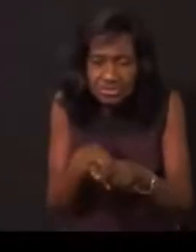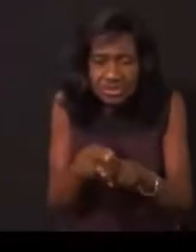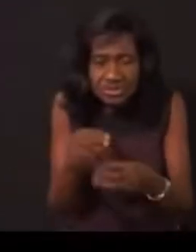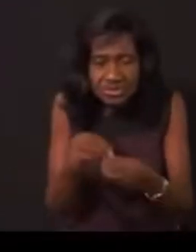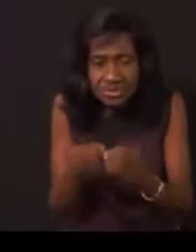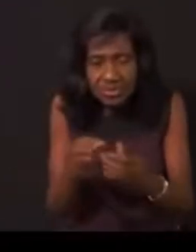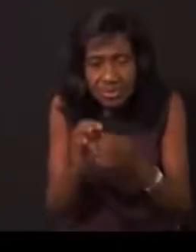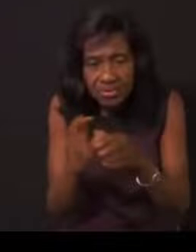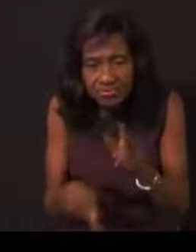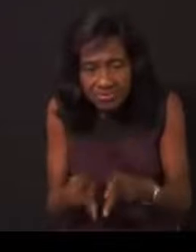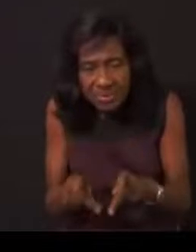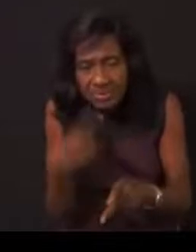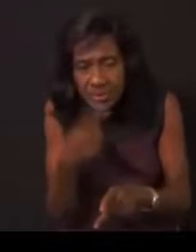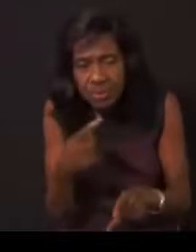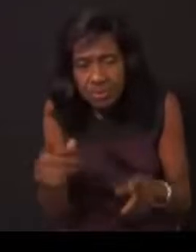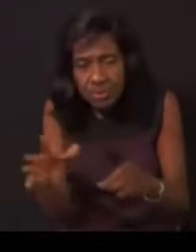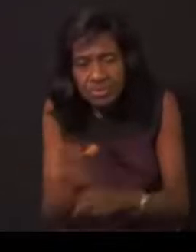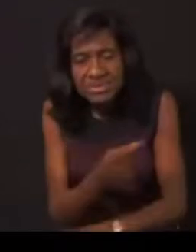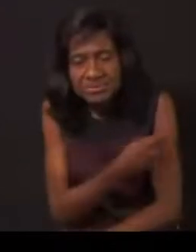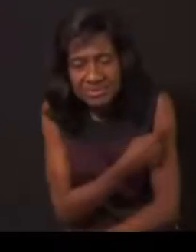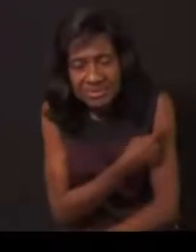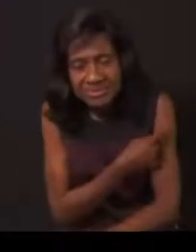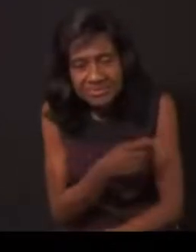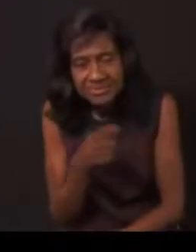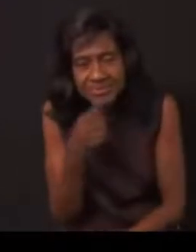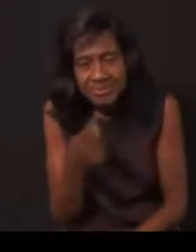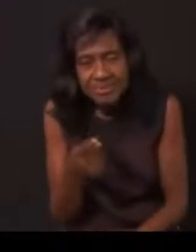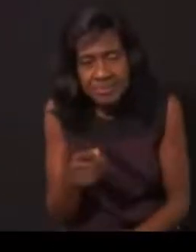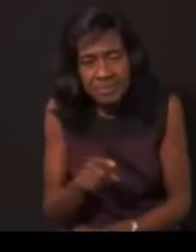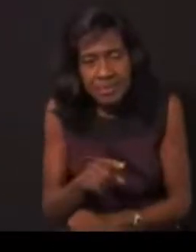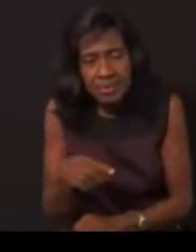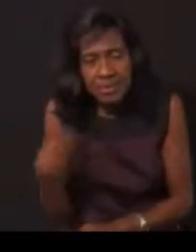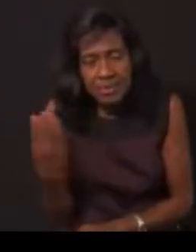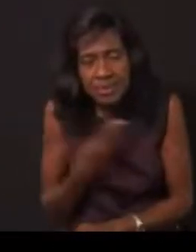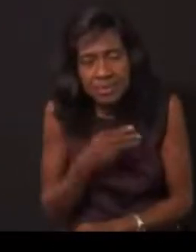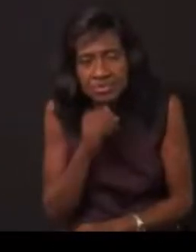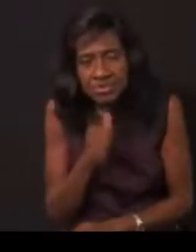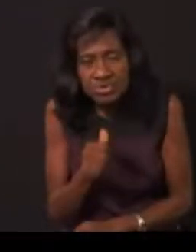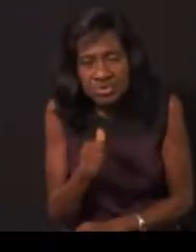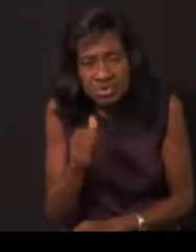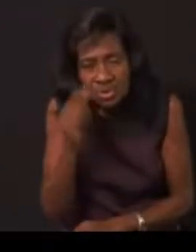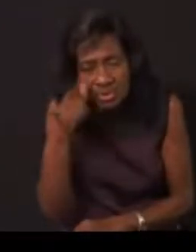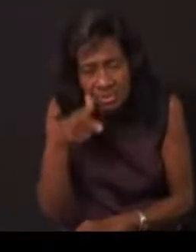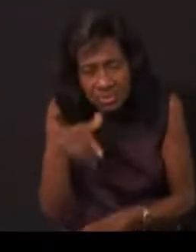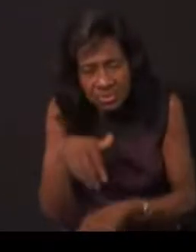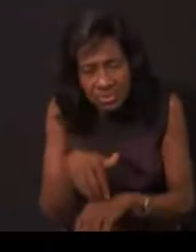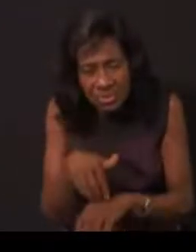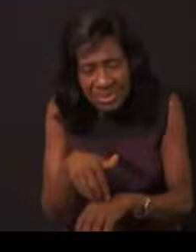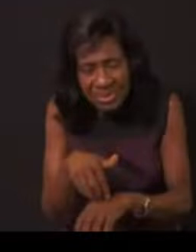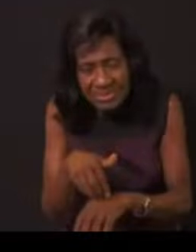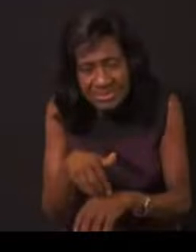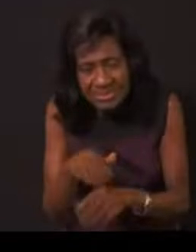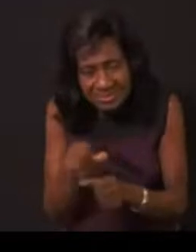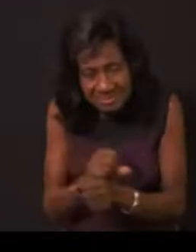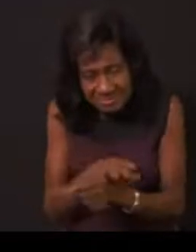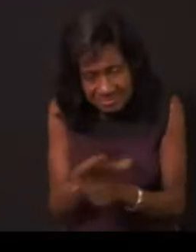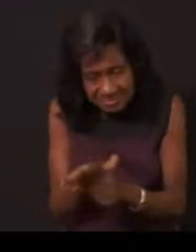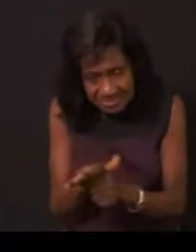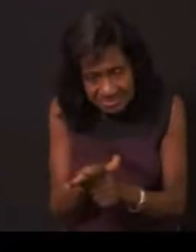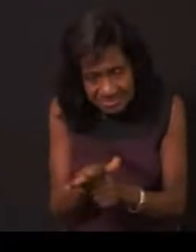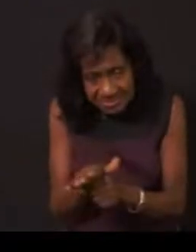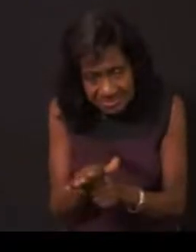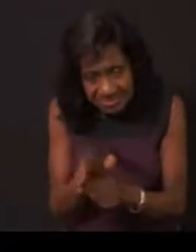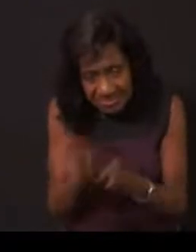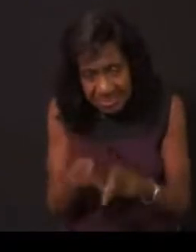I don't think, as I said, that we should just look at the numbers of infections. We need to look at who those people that are hospitalized.